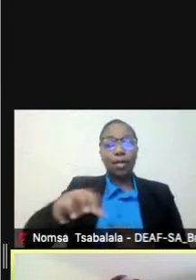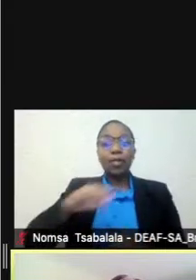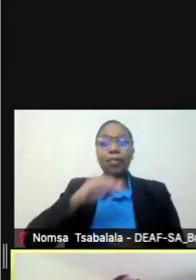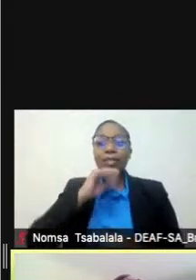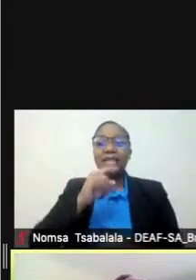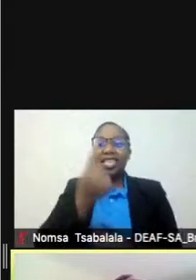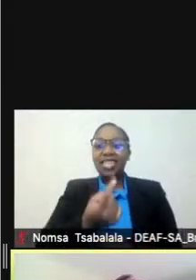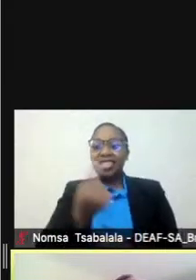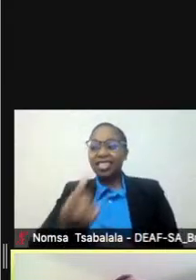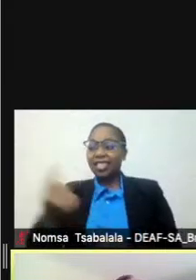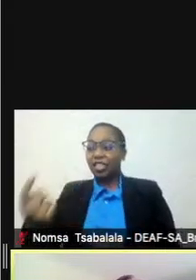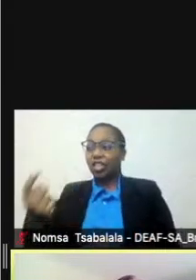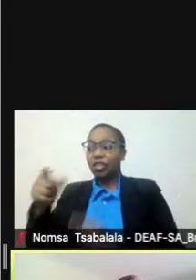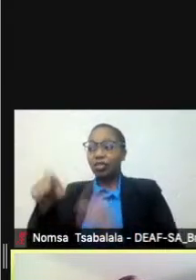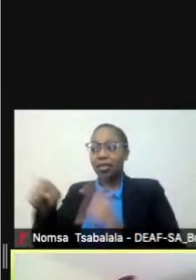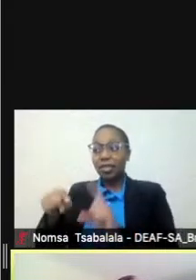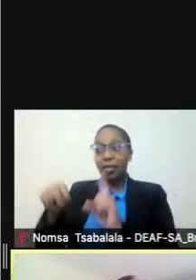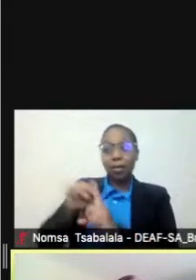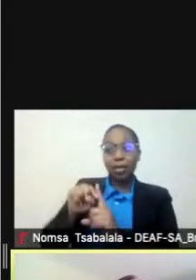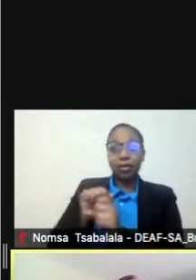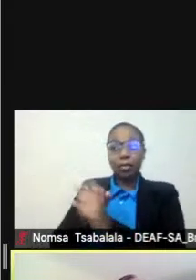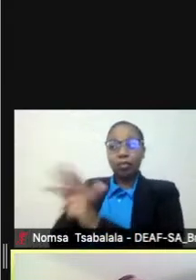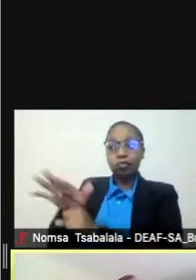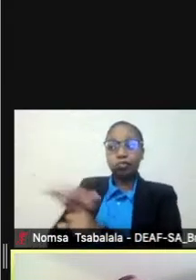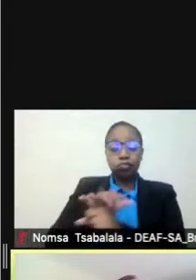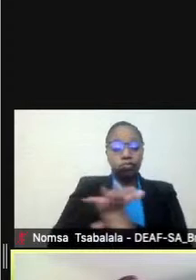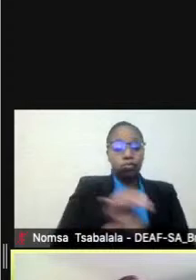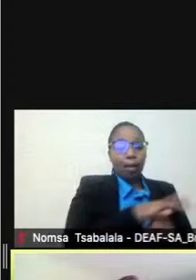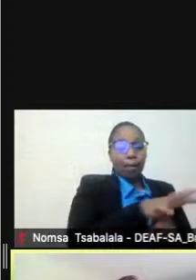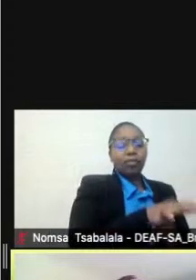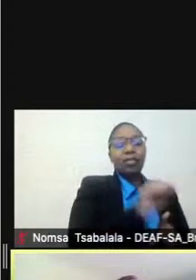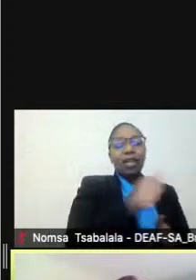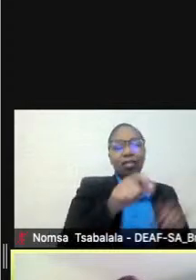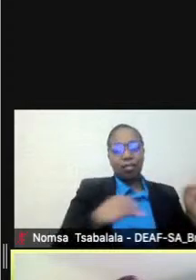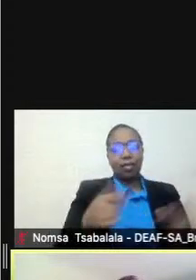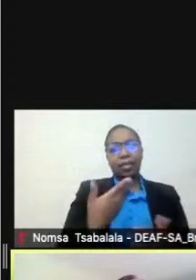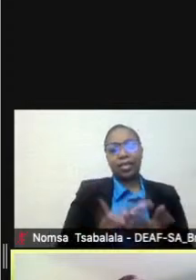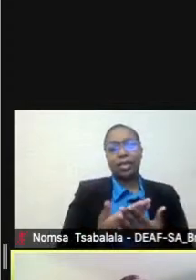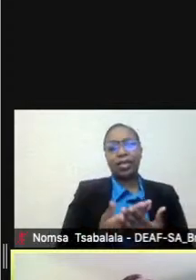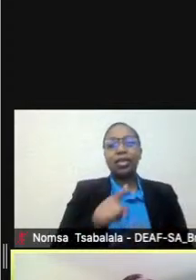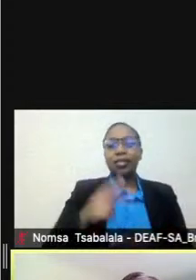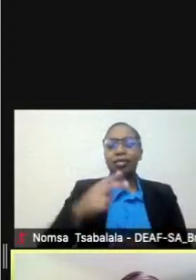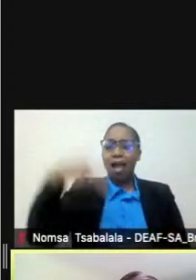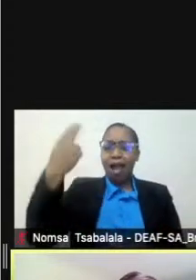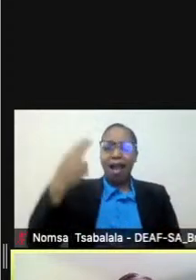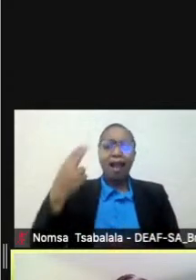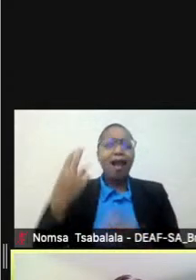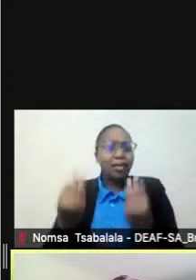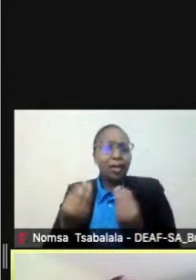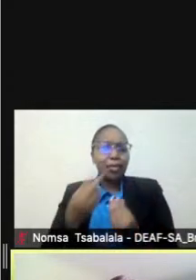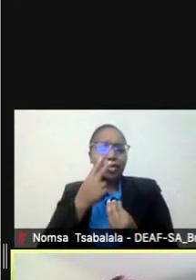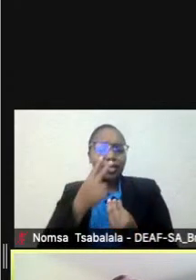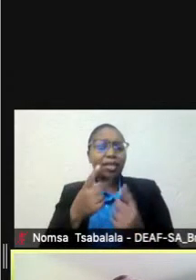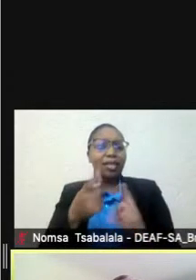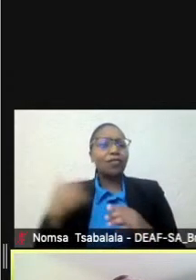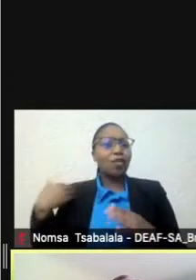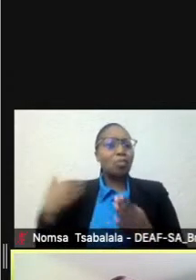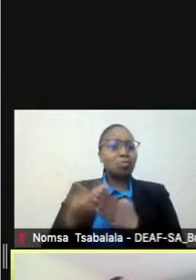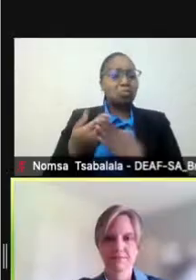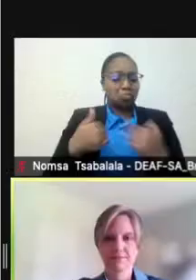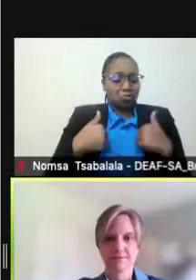person, and very, very high in Gauteng, over 2. And this is the highest that we've ever seen it since the start of the pandemic.